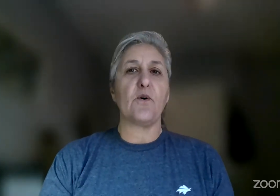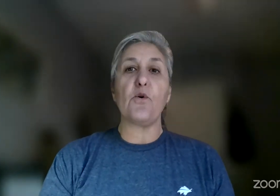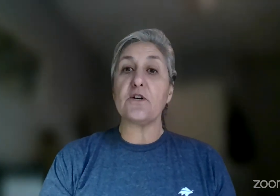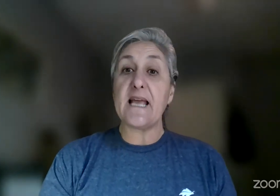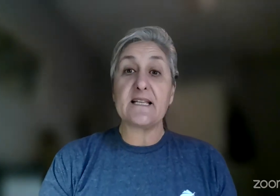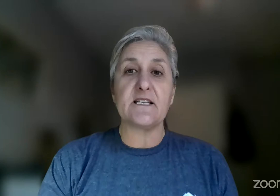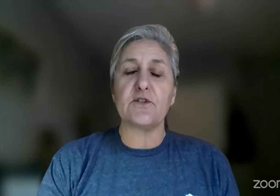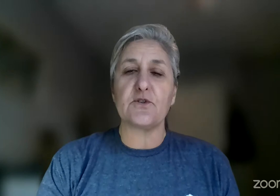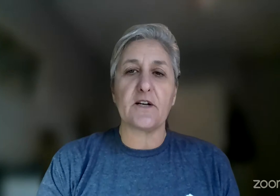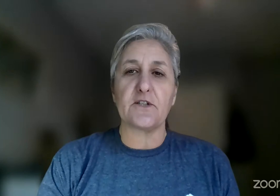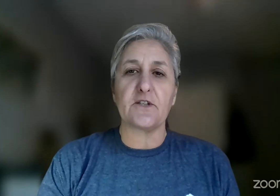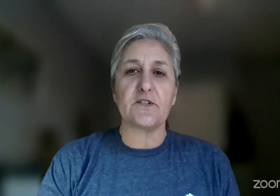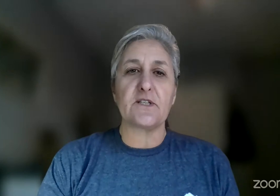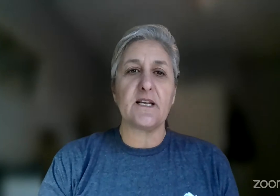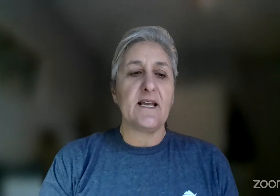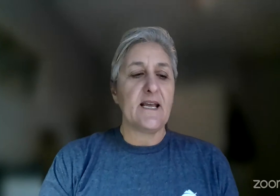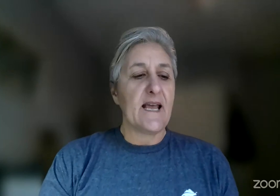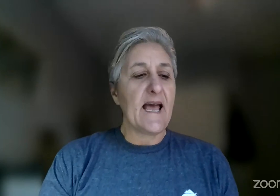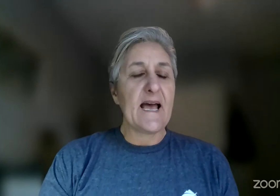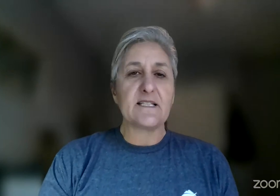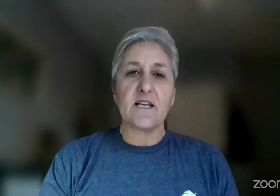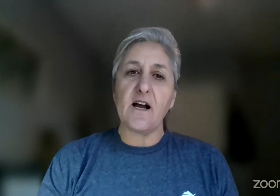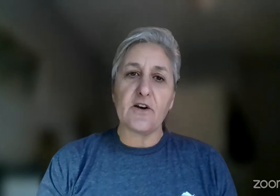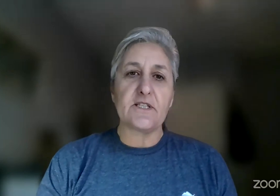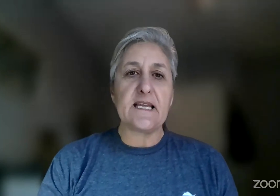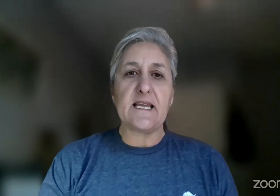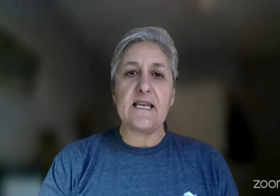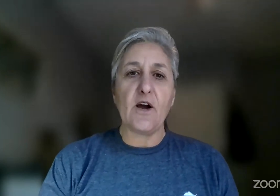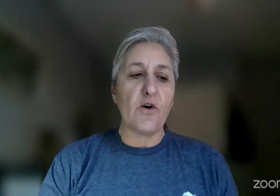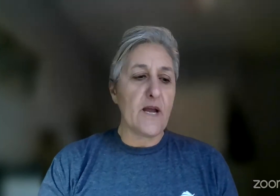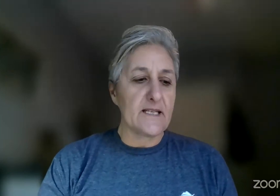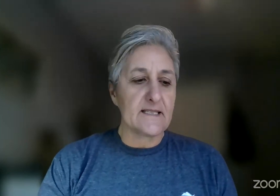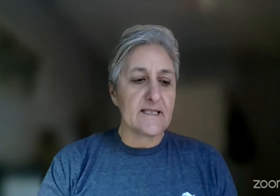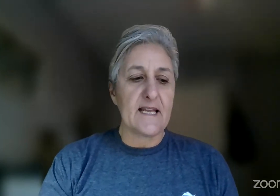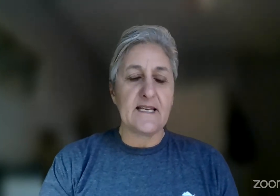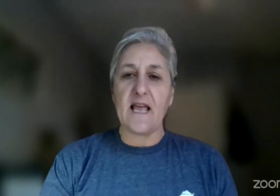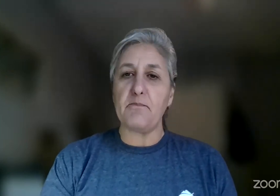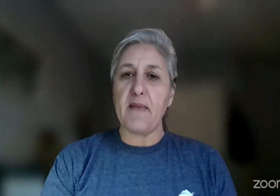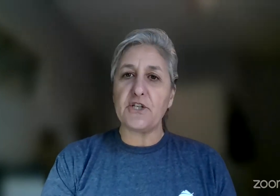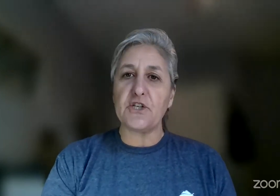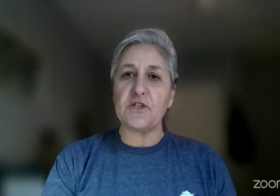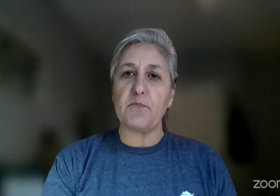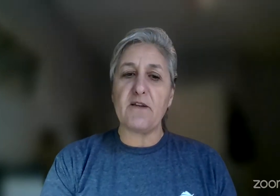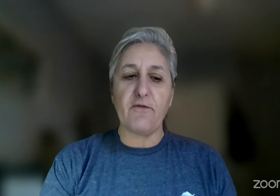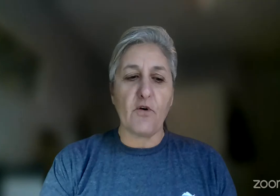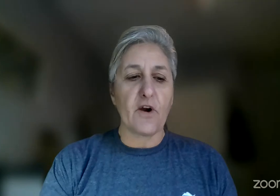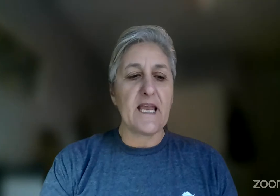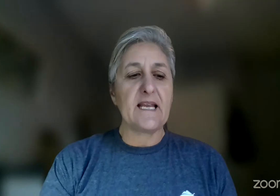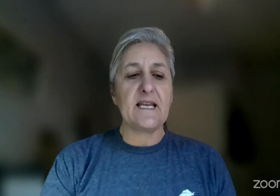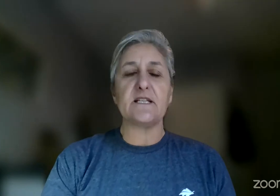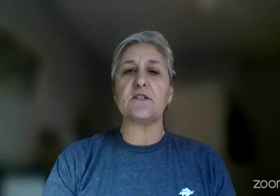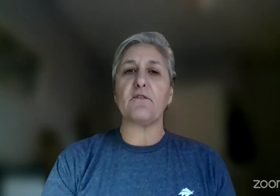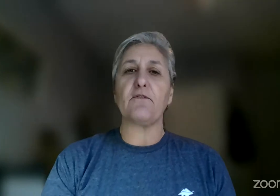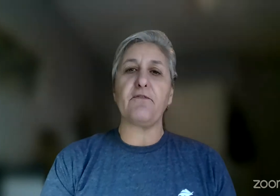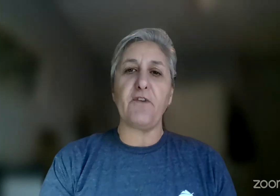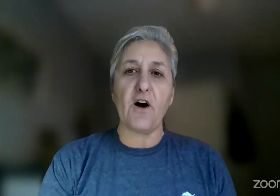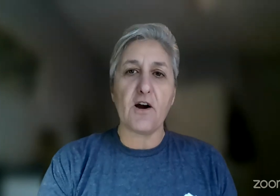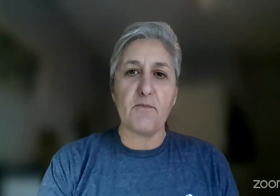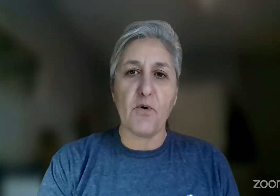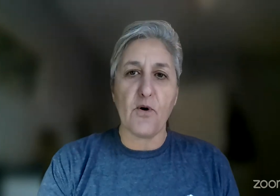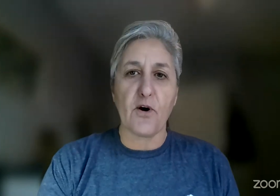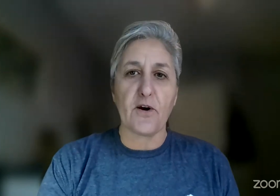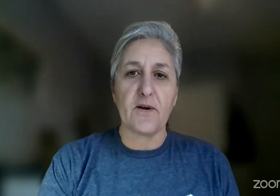or dance instructors. As our CEO has said and mentioned before, it is